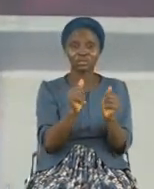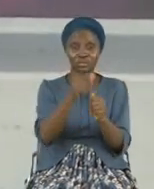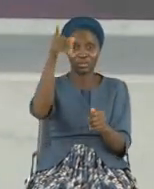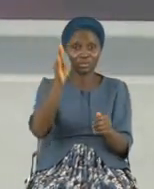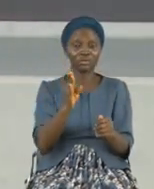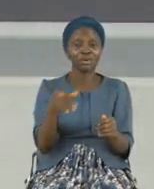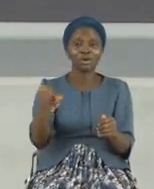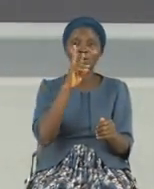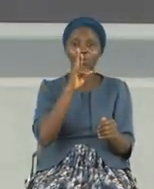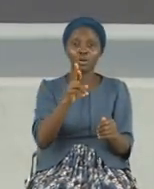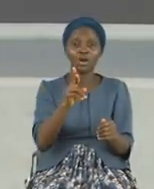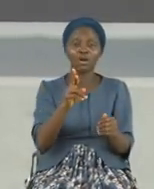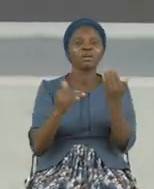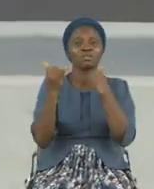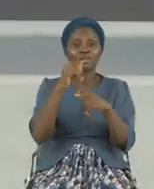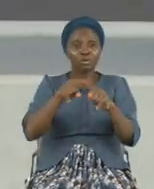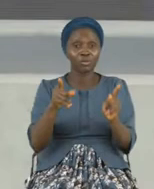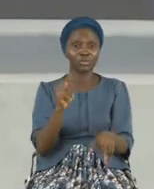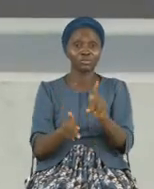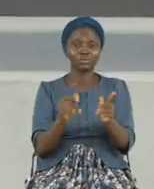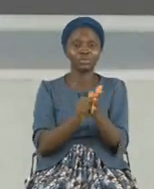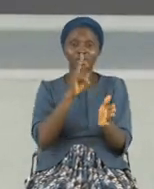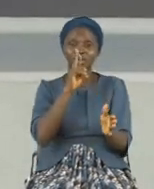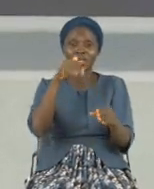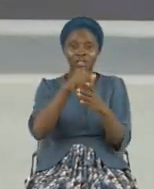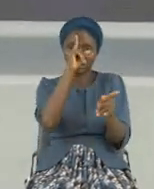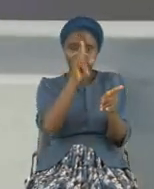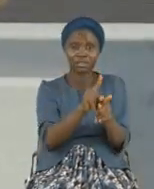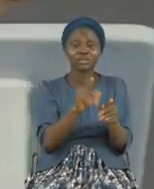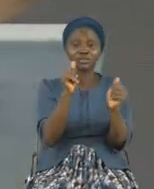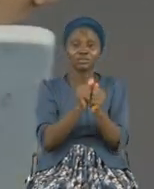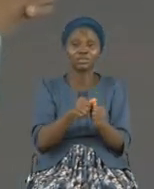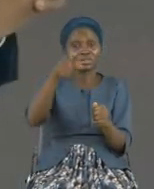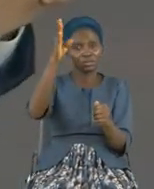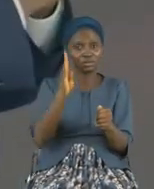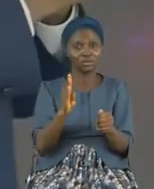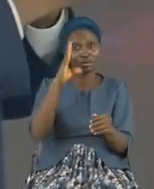the people that are in agreement with God, men